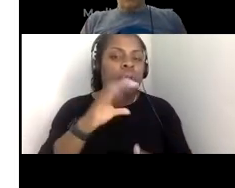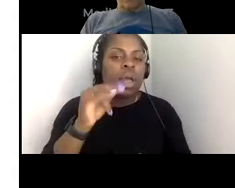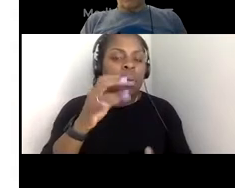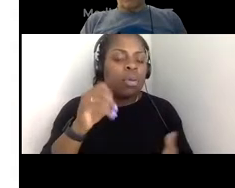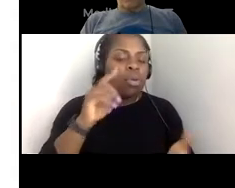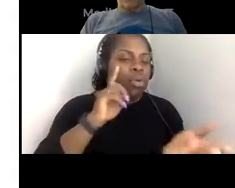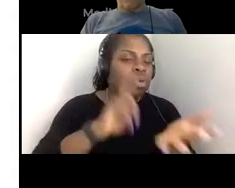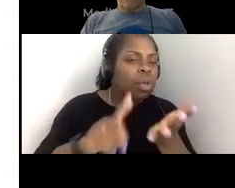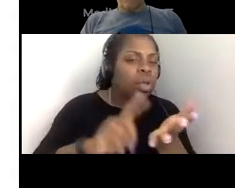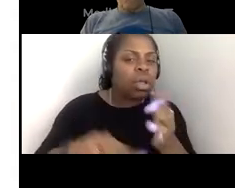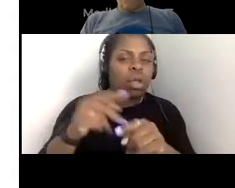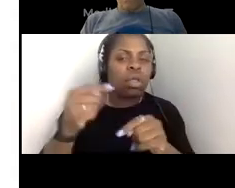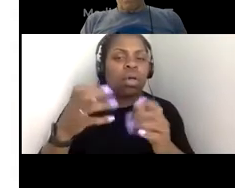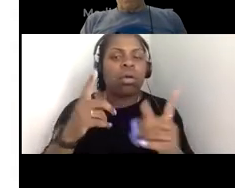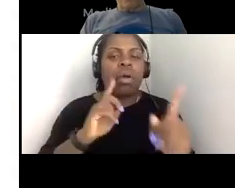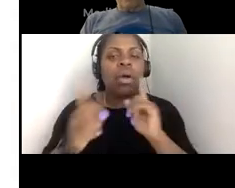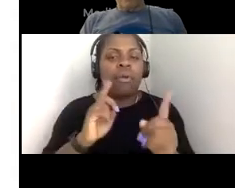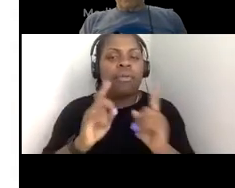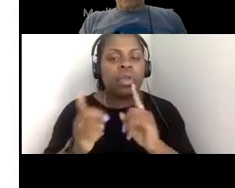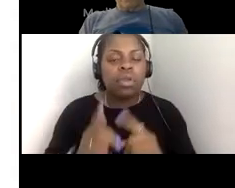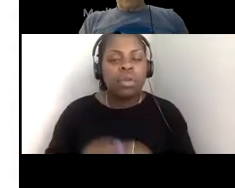our conversations.